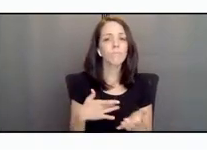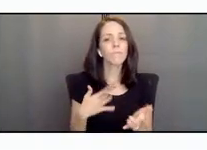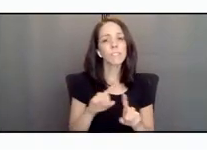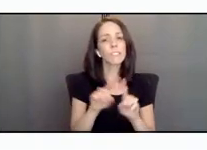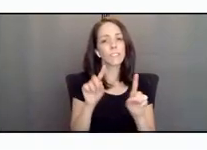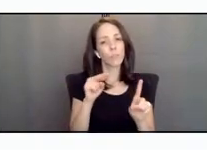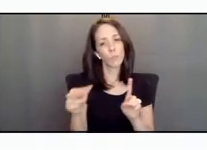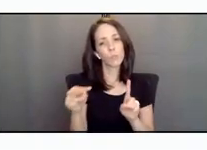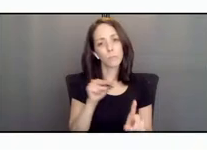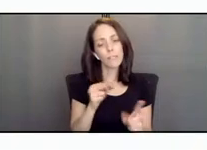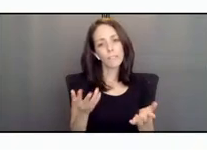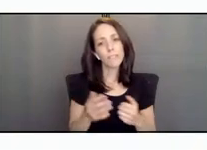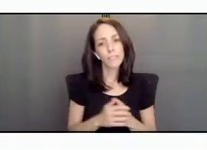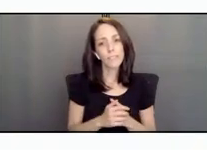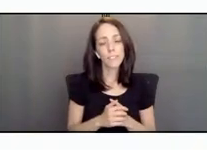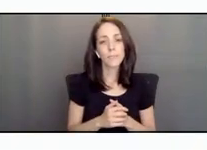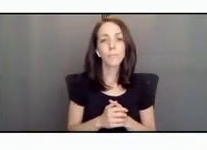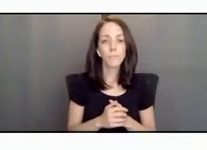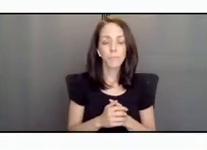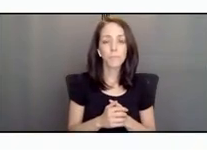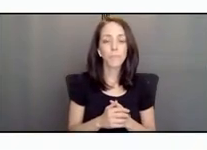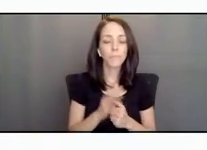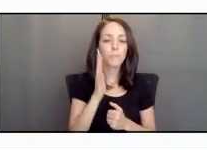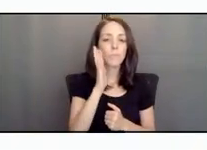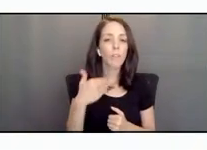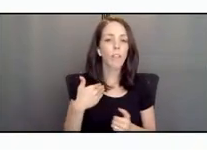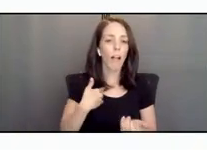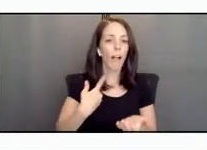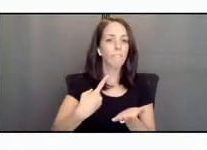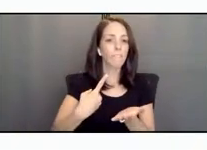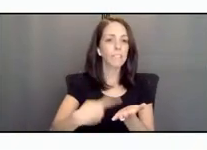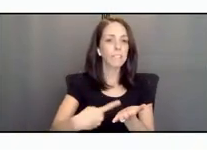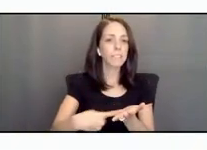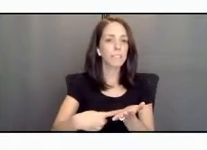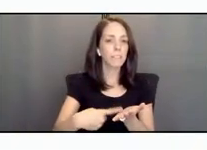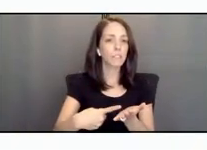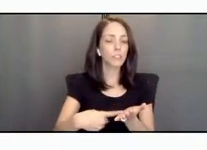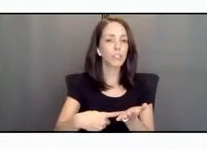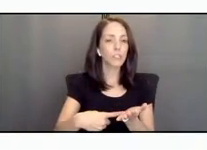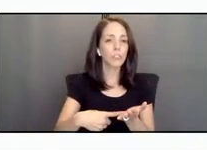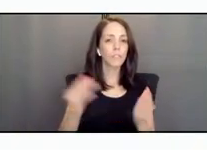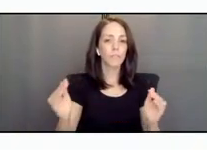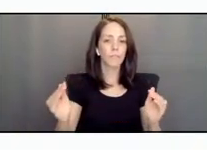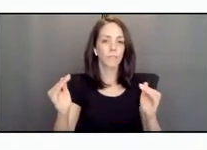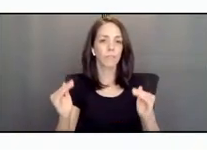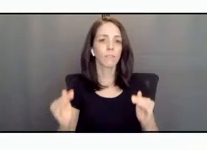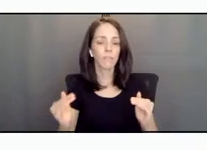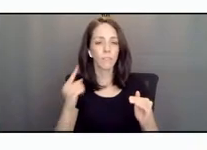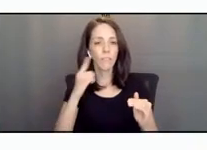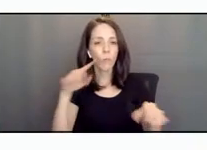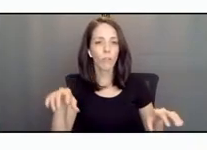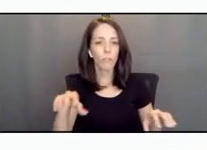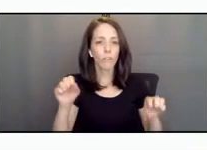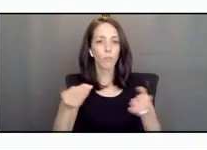come out in the discussion that we will have when we go to the motion of the adoption of the budget